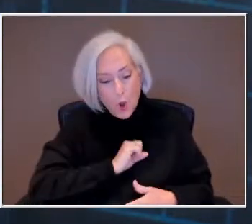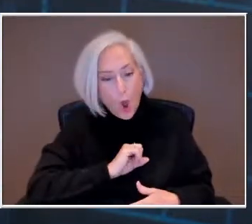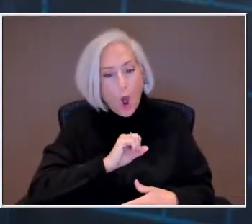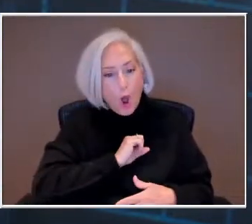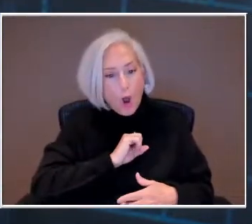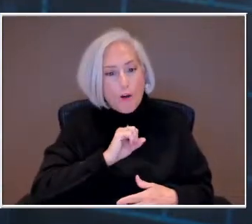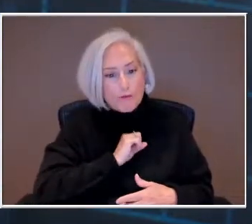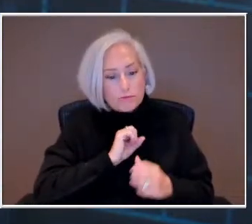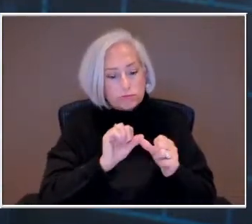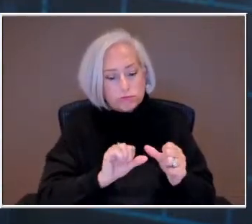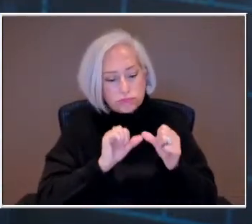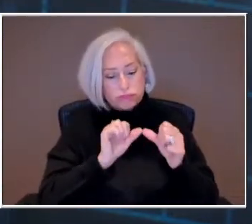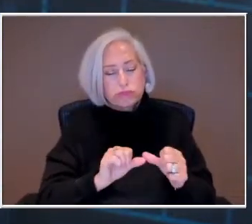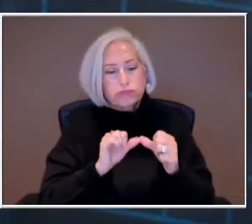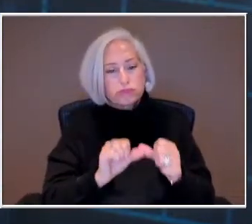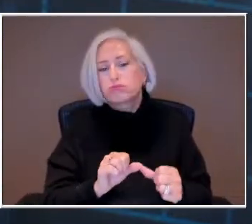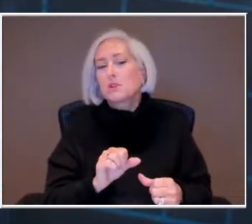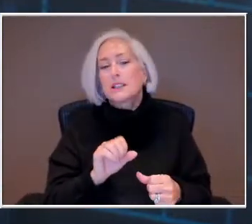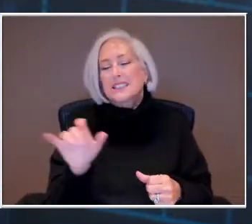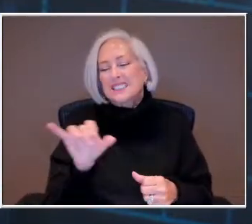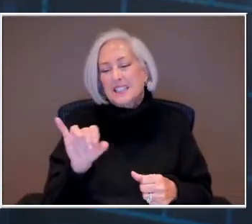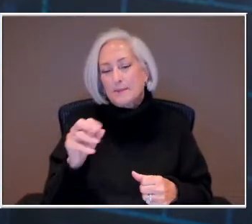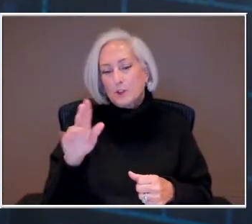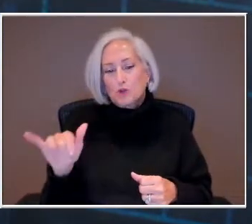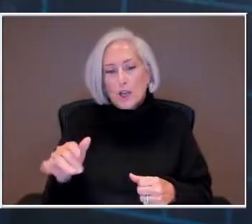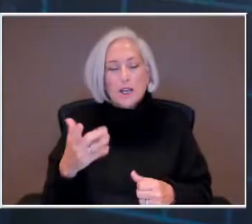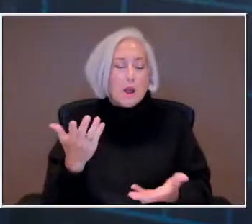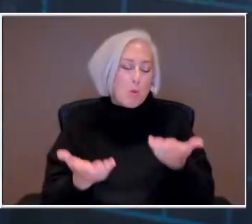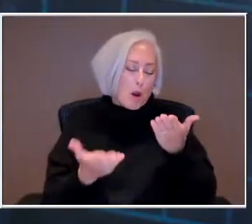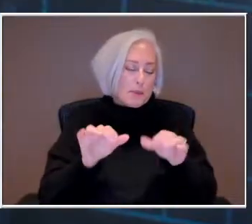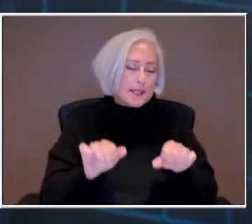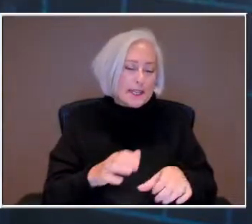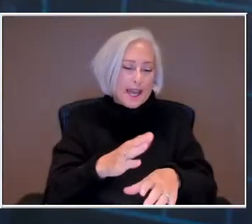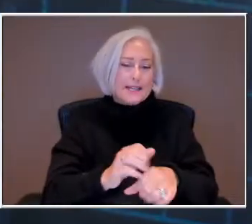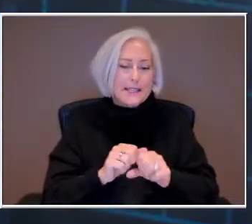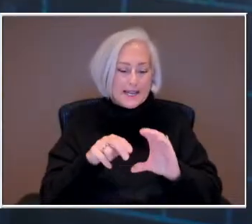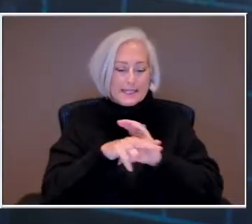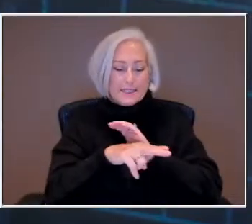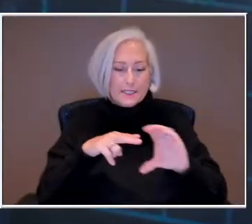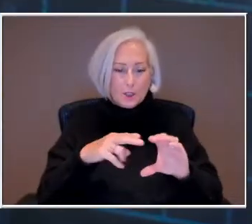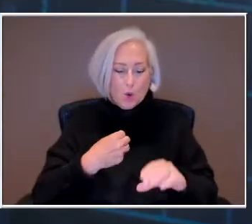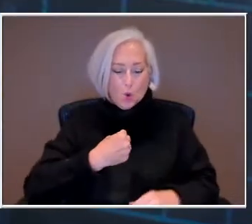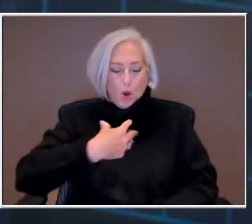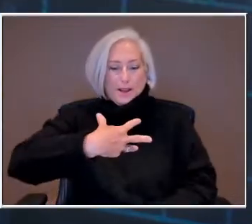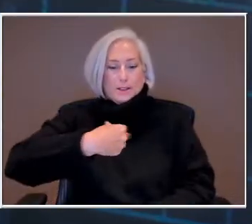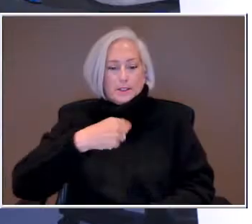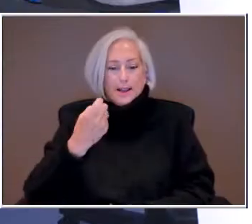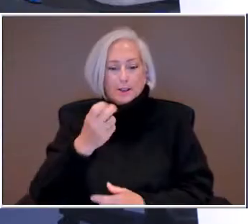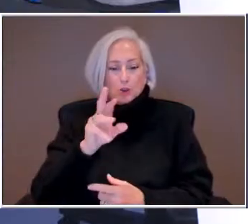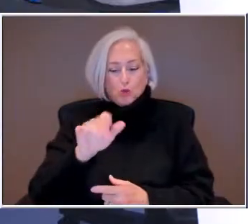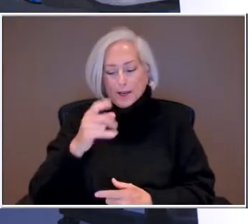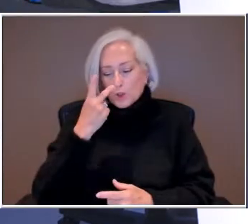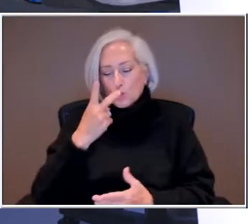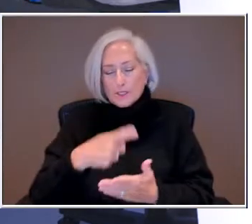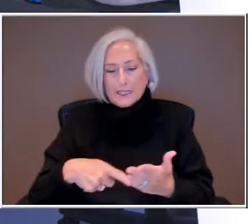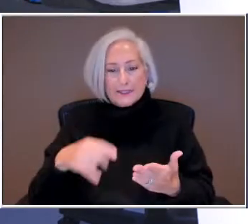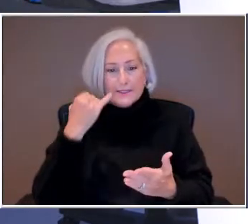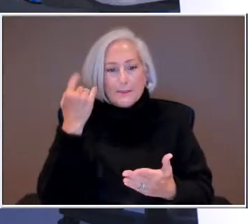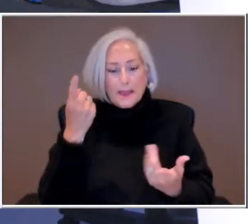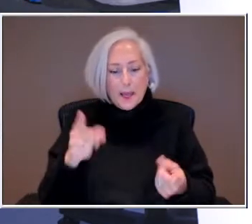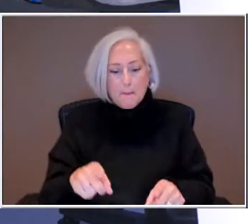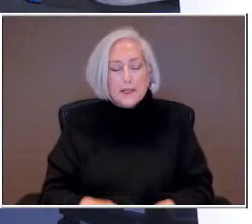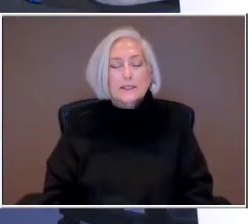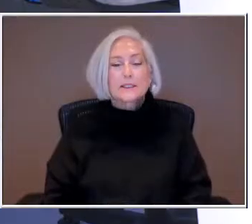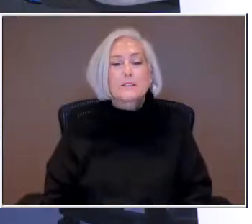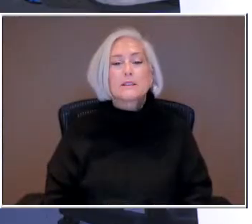will probably be eligible to get a CT or chest X-ray at least to find out if there's anything else going on. Dr. Wong, what's the big